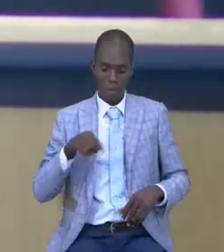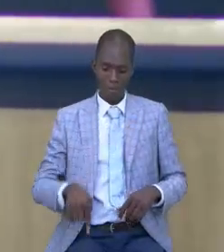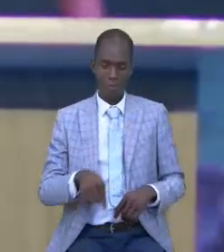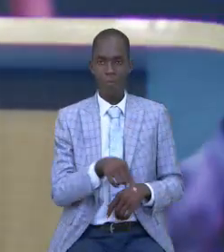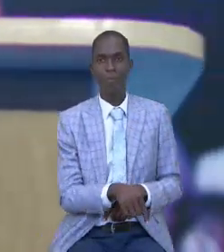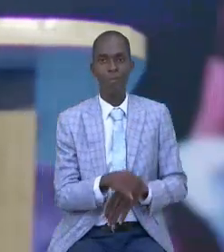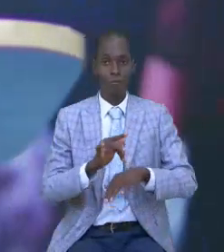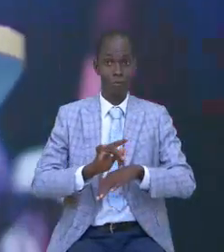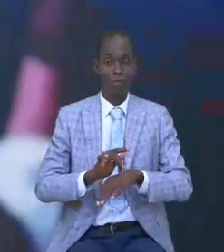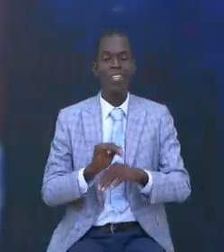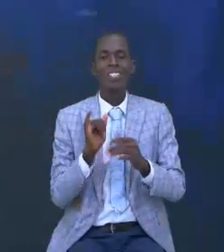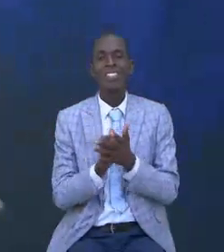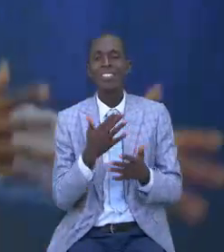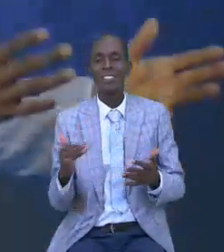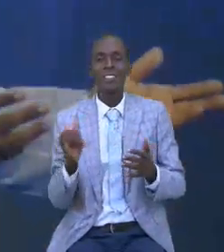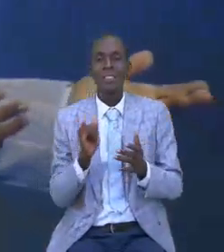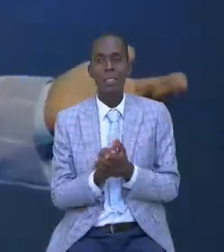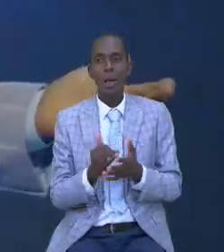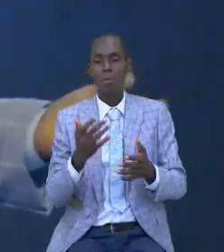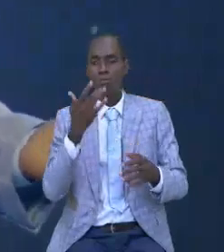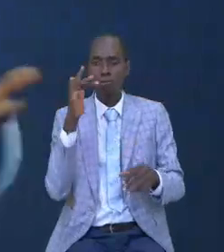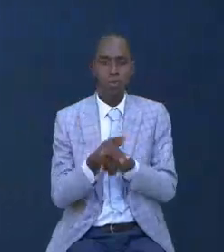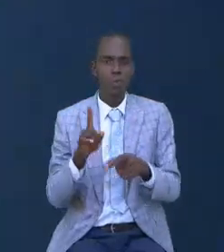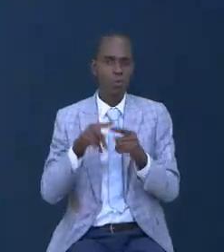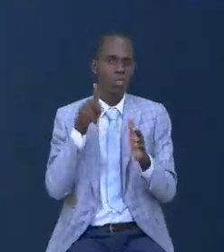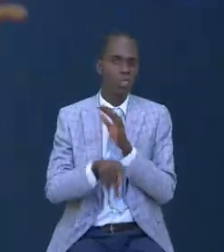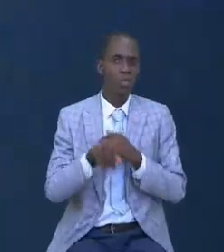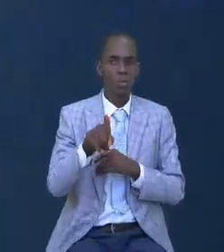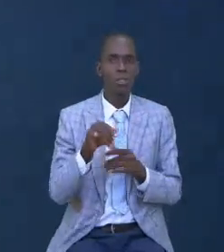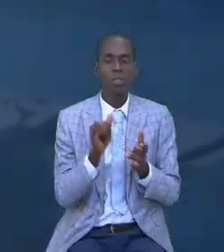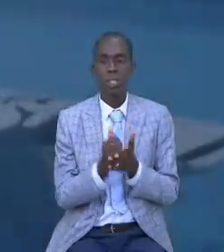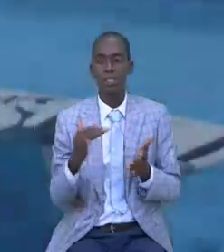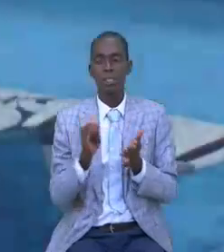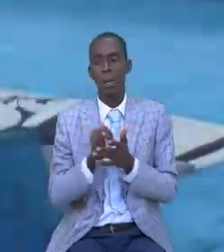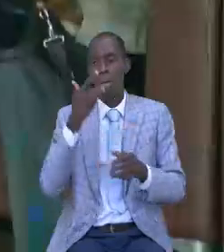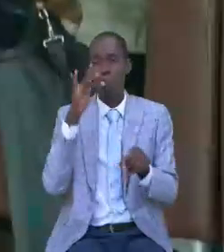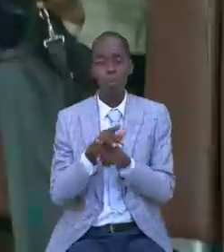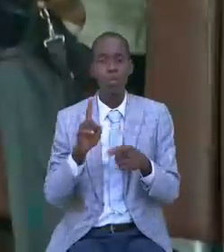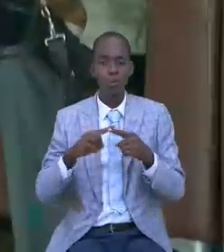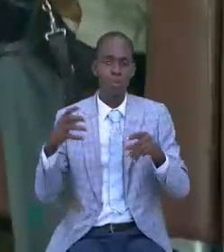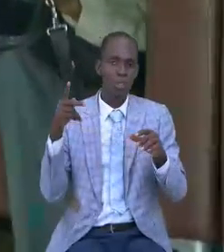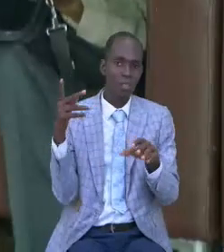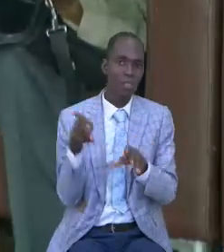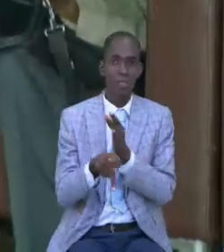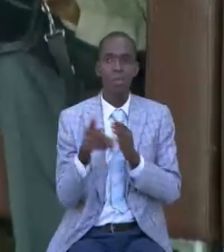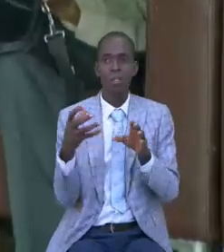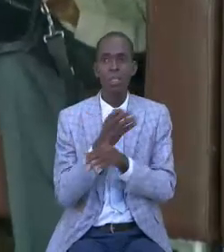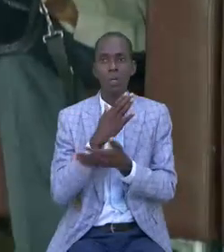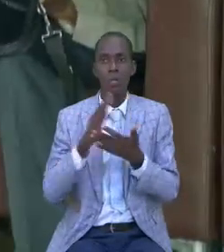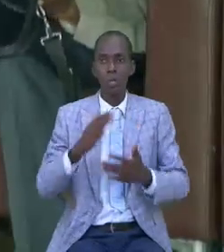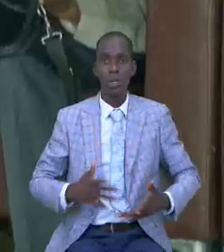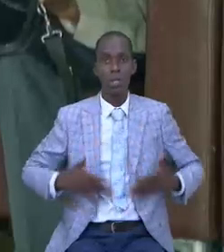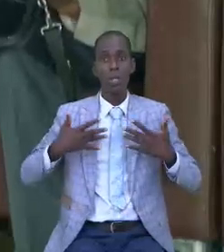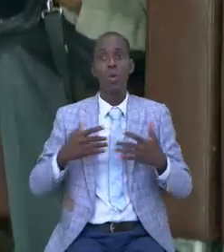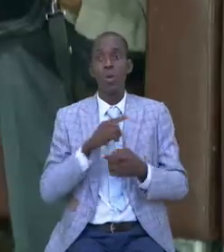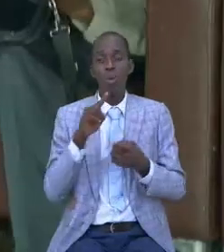that threatens to kill you. That thing that threatens to take away your life. When it's under your feet